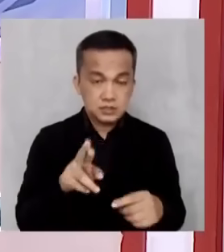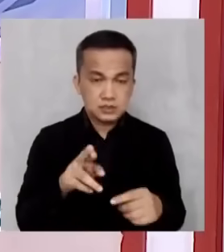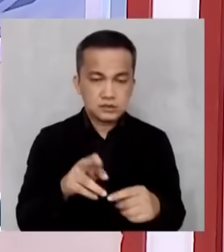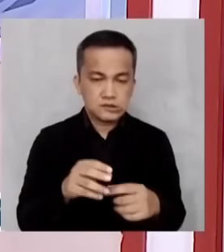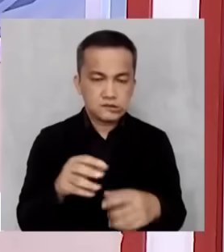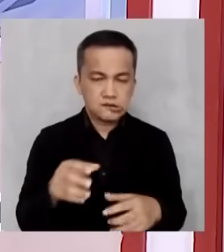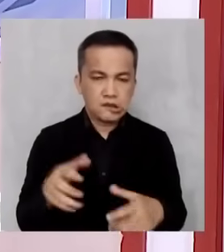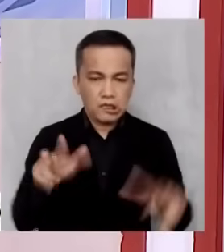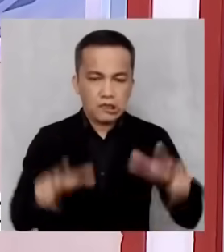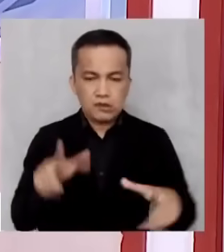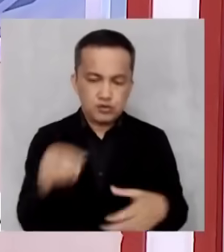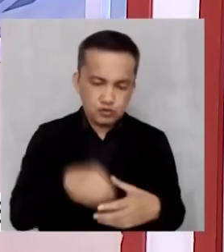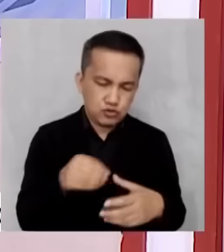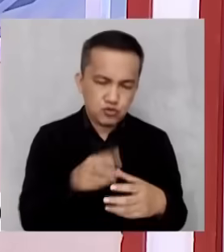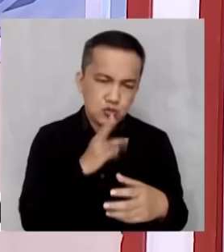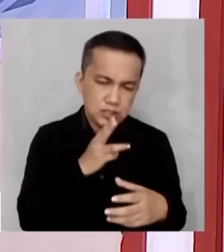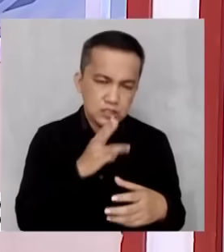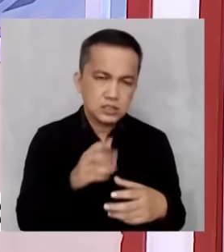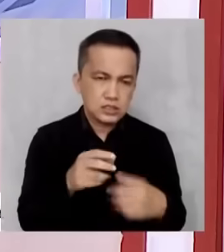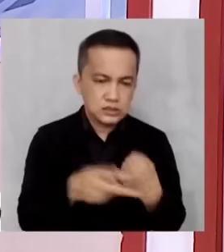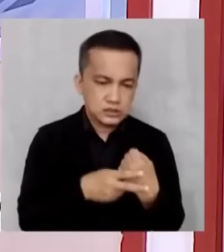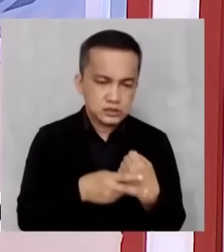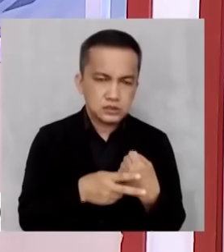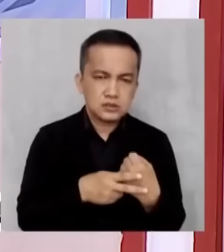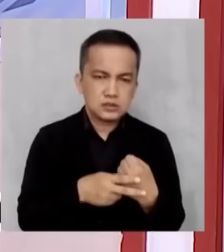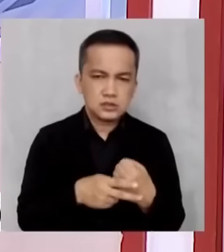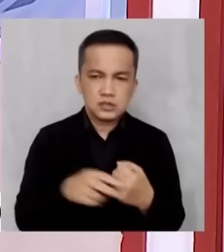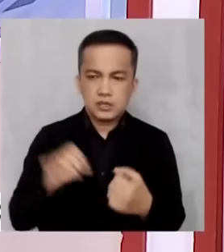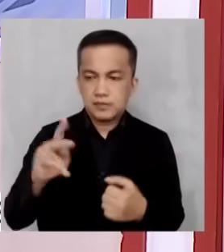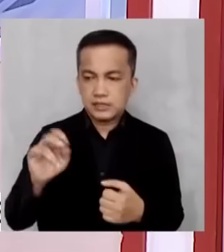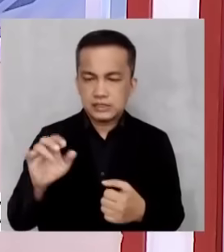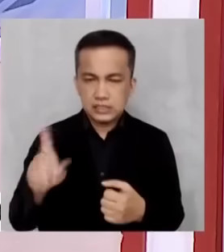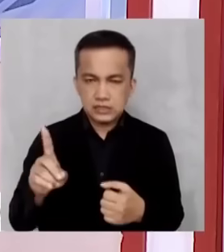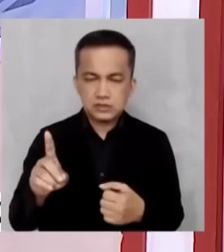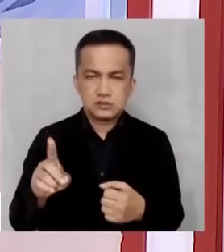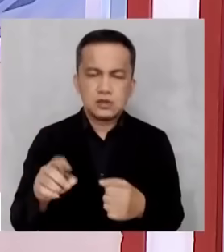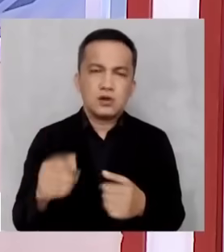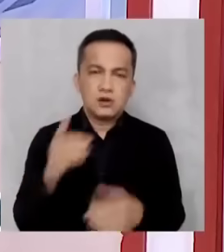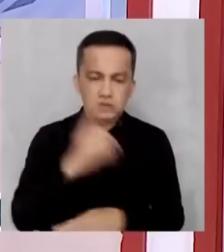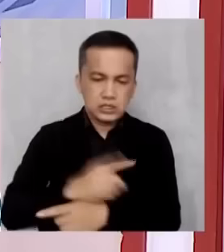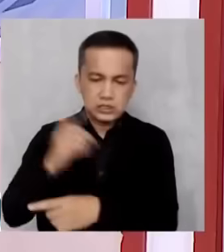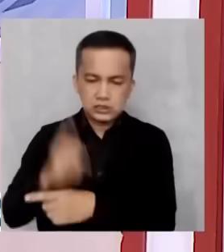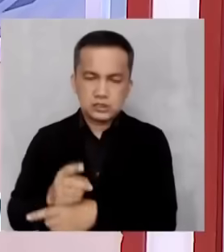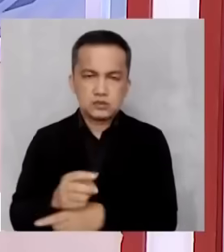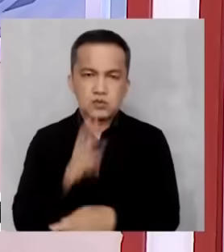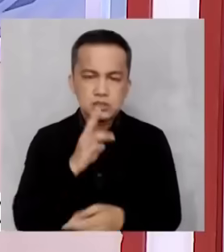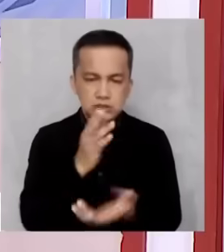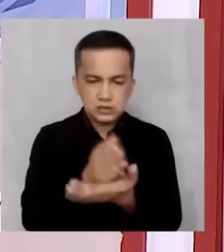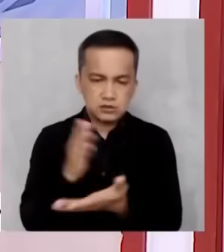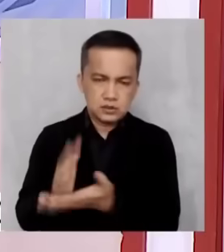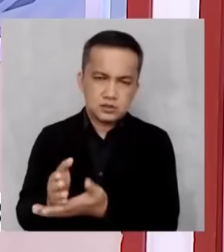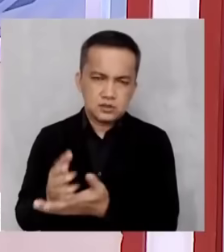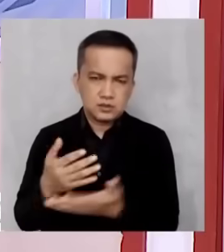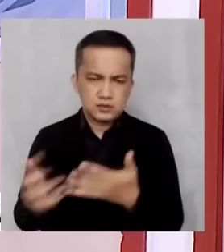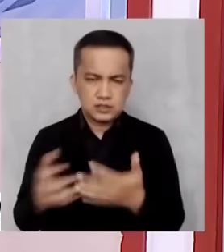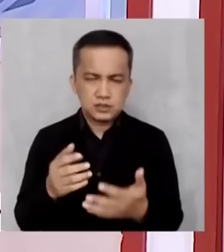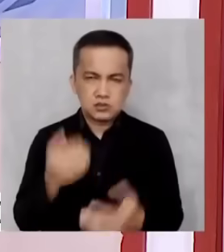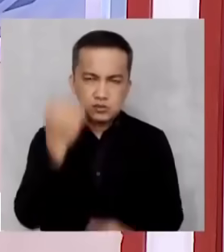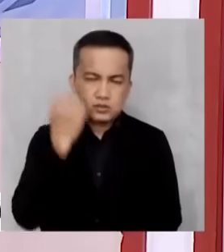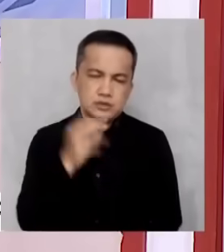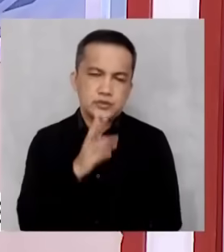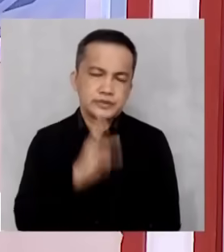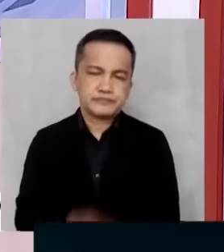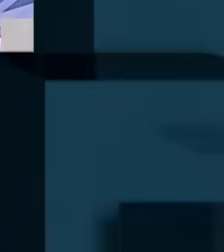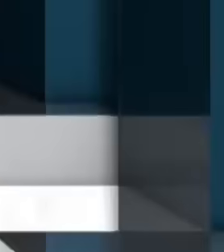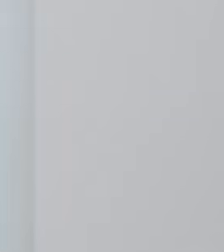concessionaire Maynilad starts implementing daily water interruptions amid tight supply. Vivian Guglia